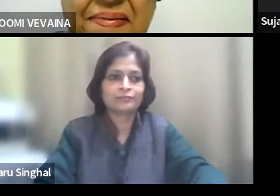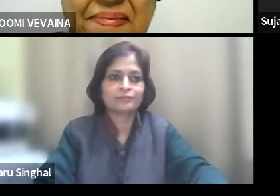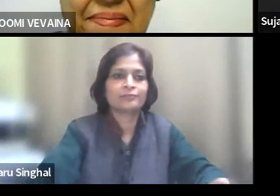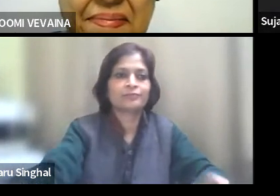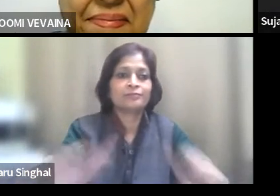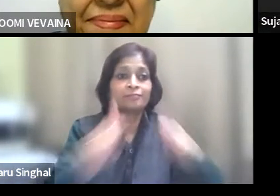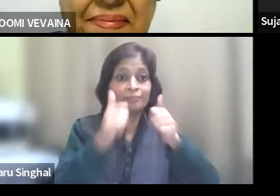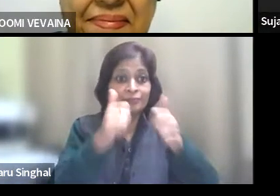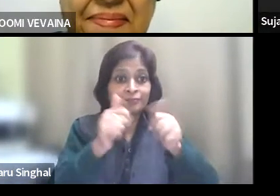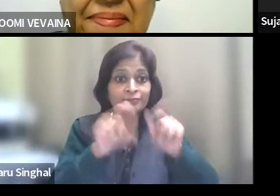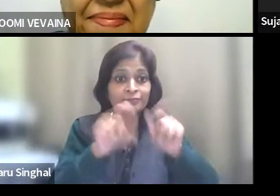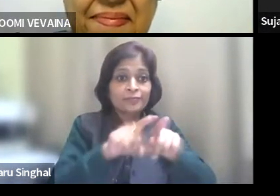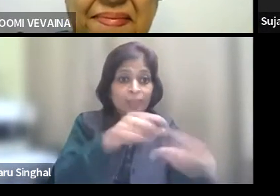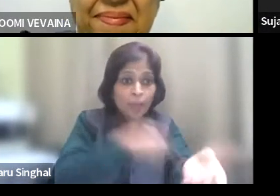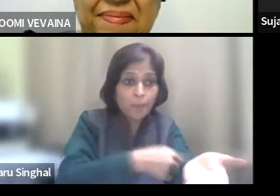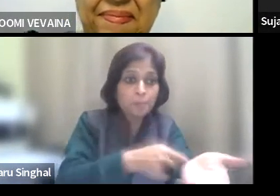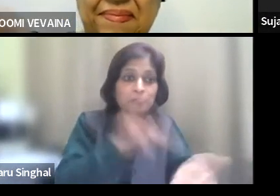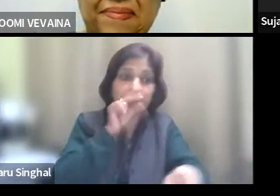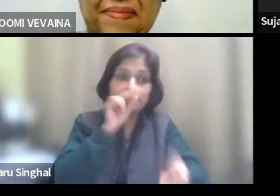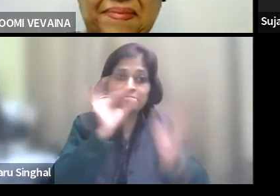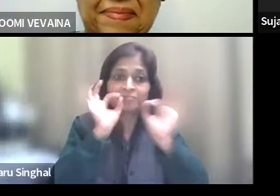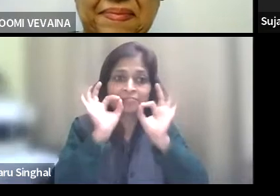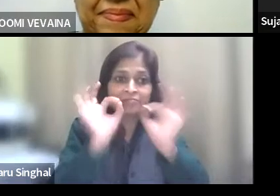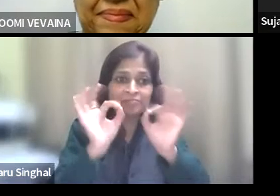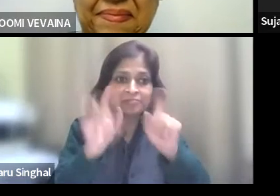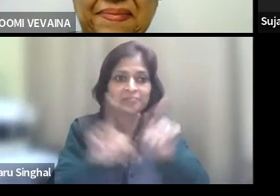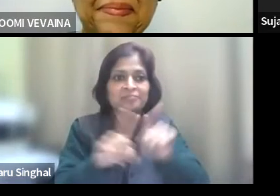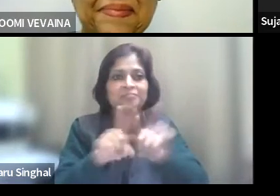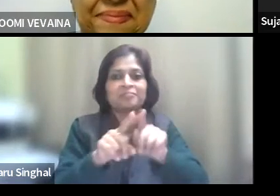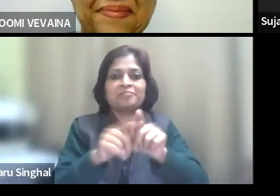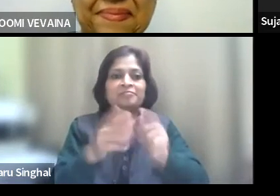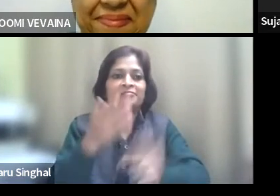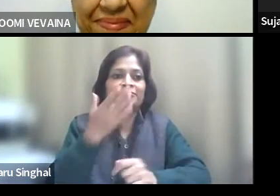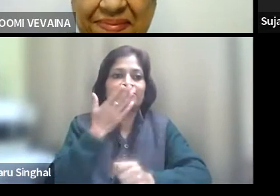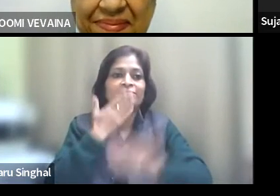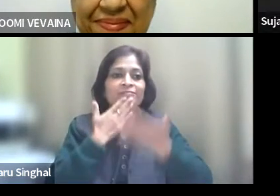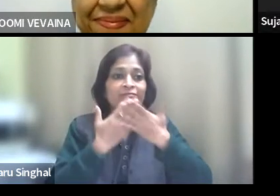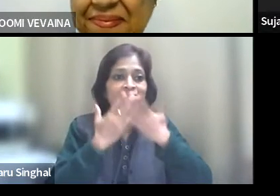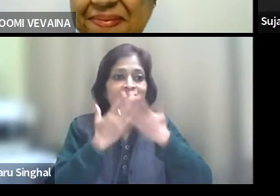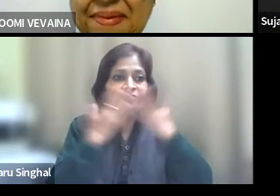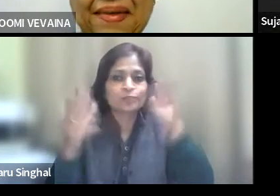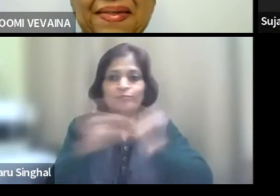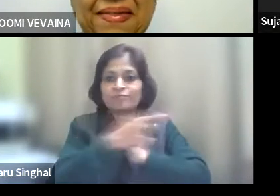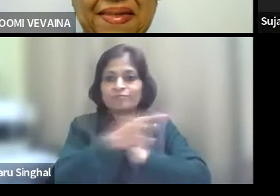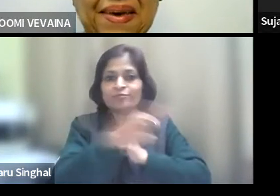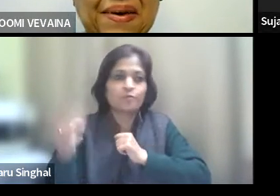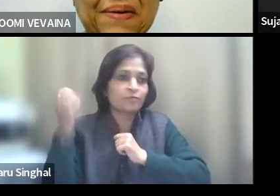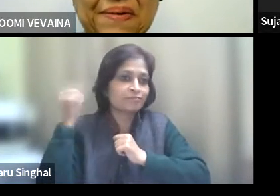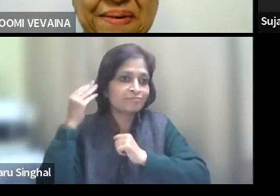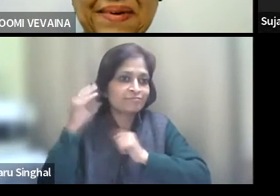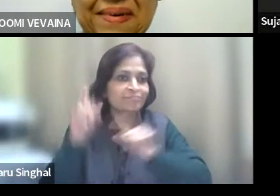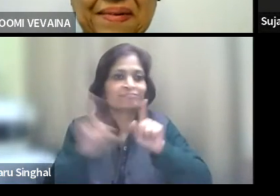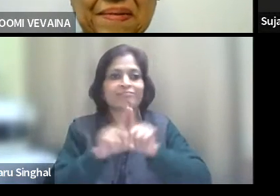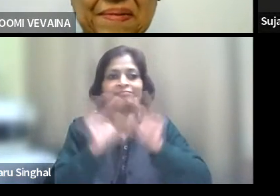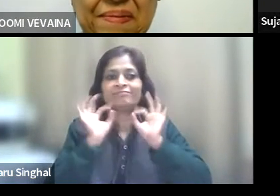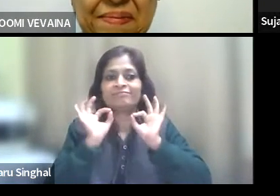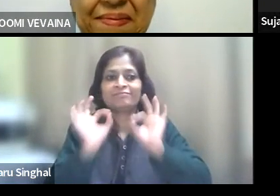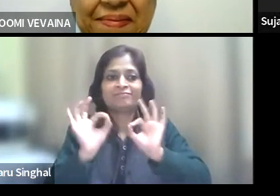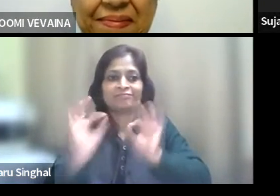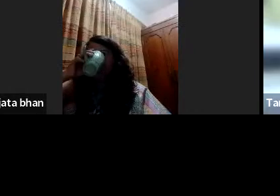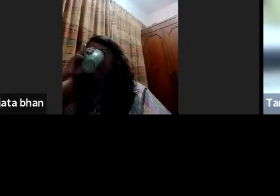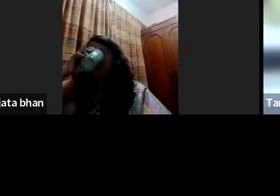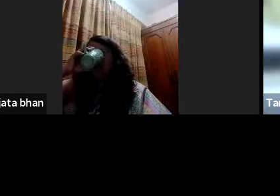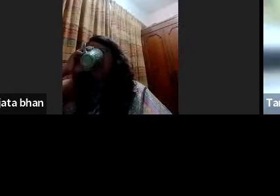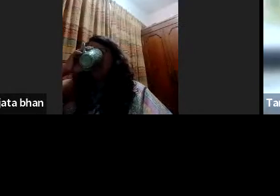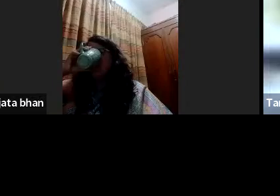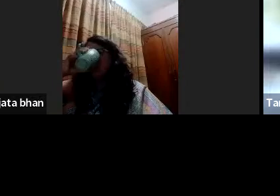Yui culture. Efcharisto from Greece. Thank you so much for this. Thank you. Thank you. Thank you. All